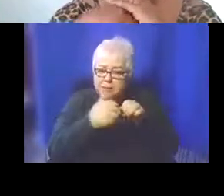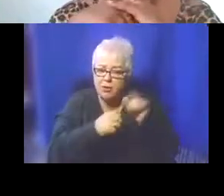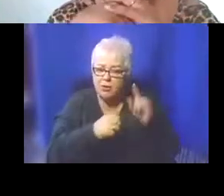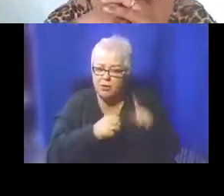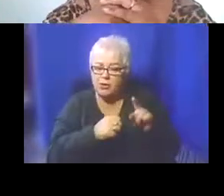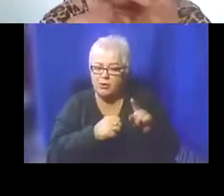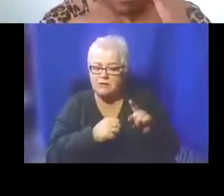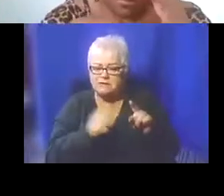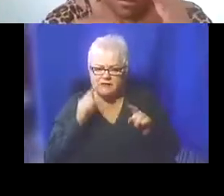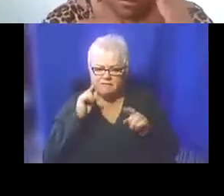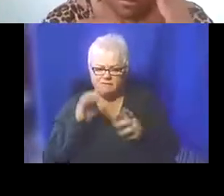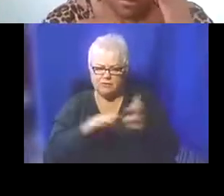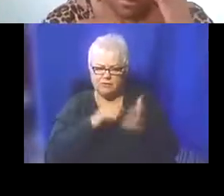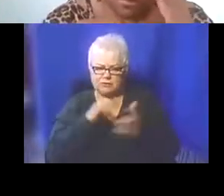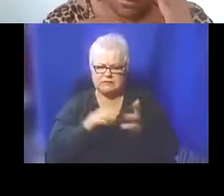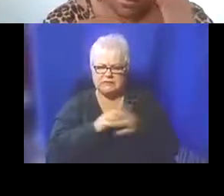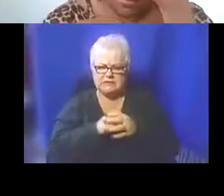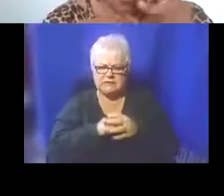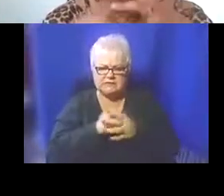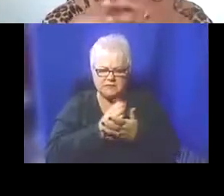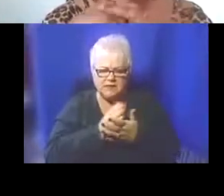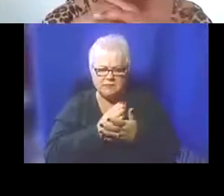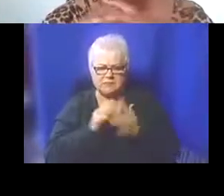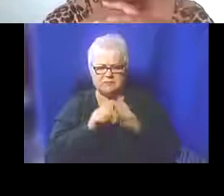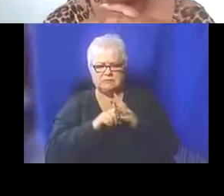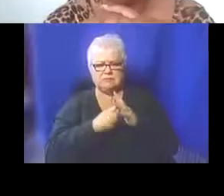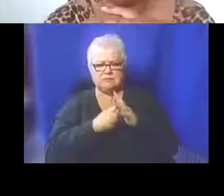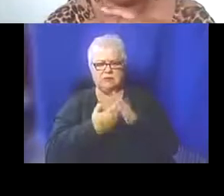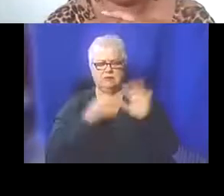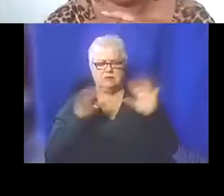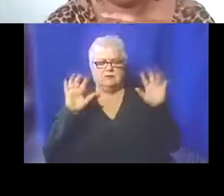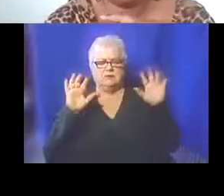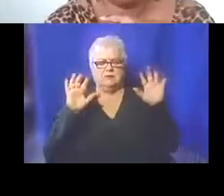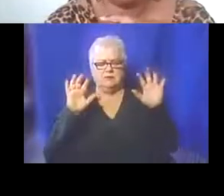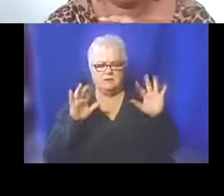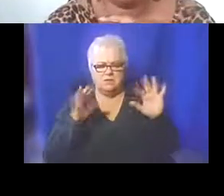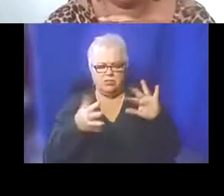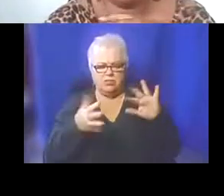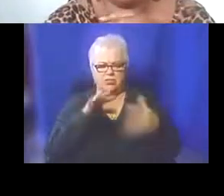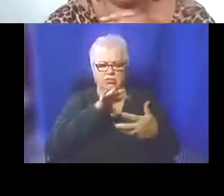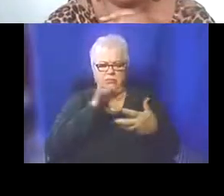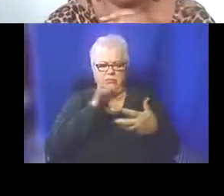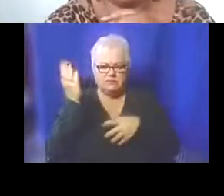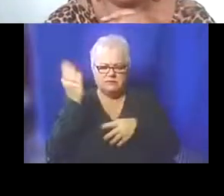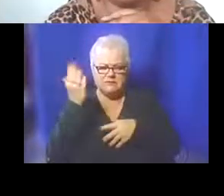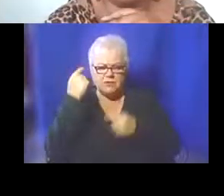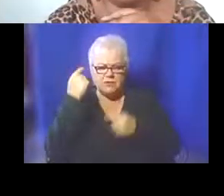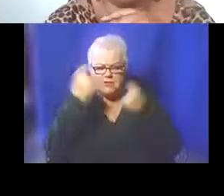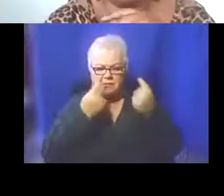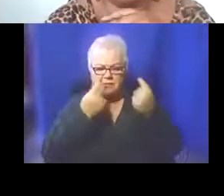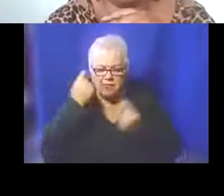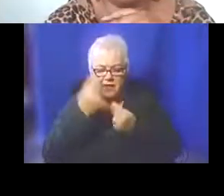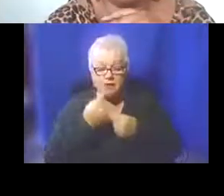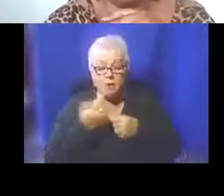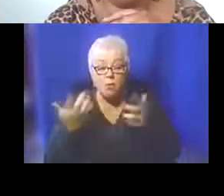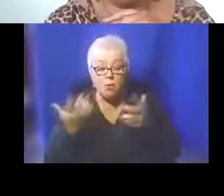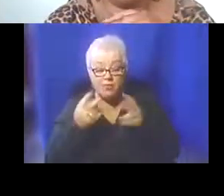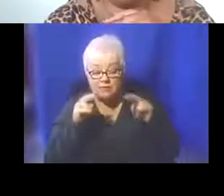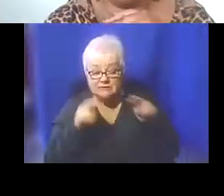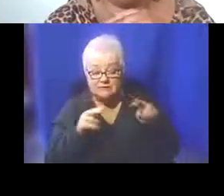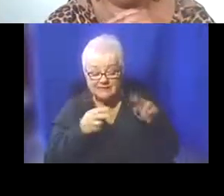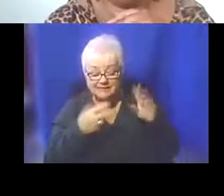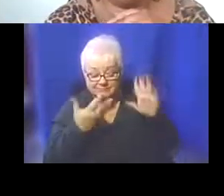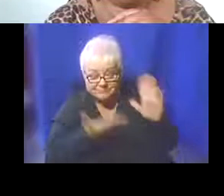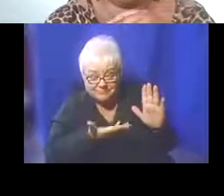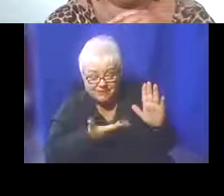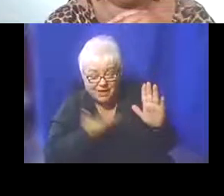really confusing stop, start, disorganized presentation, to think about that what they're seeing is trauma.